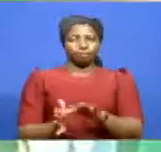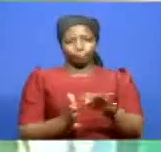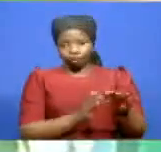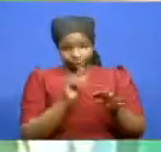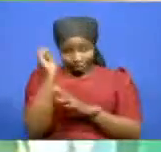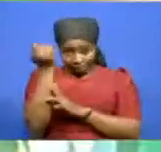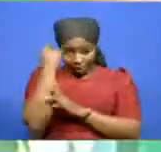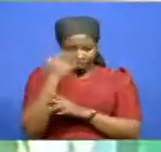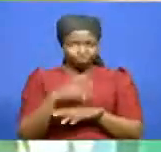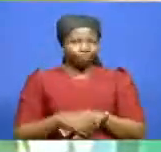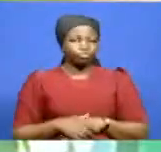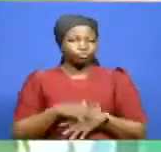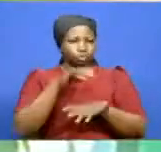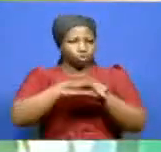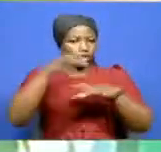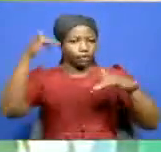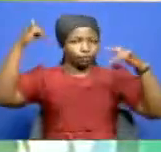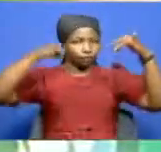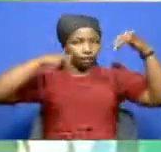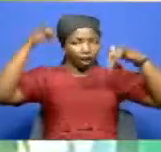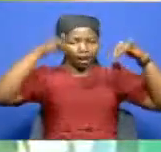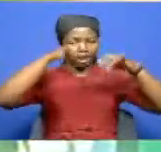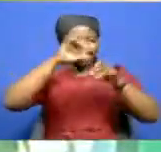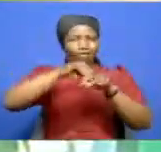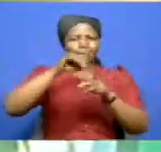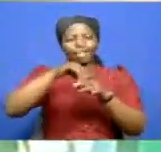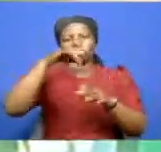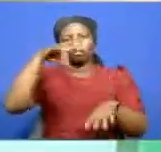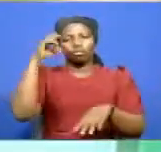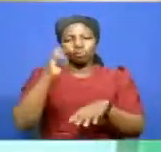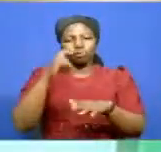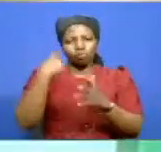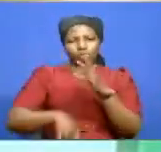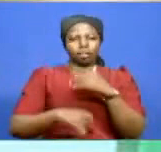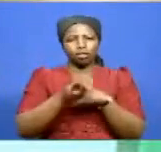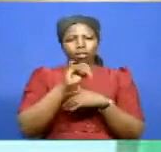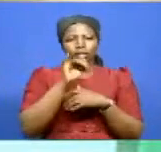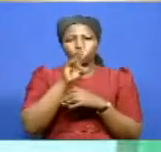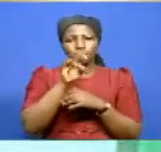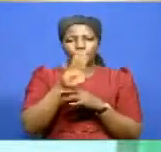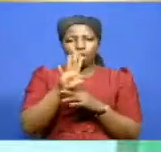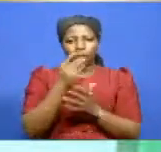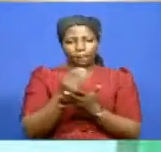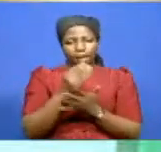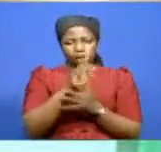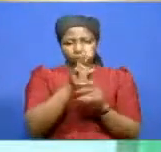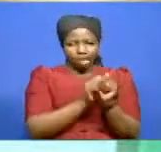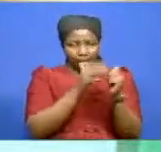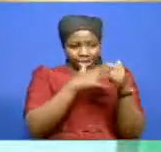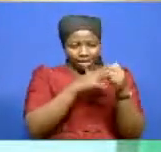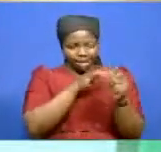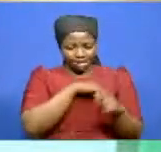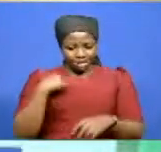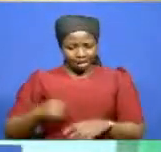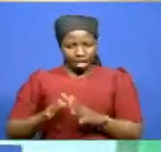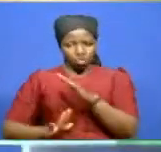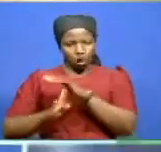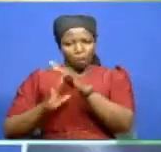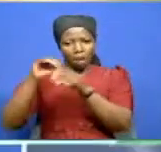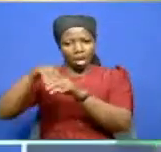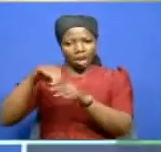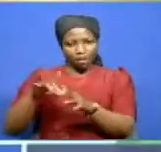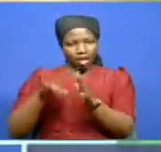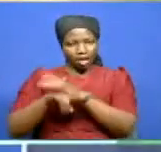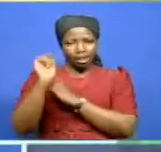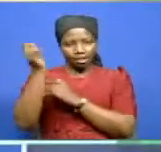Now, Kenya attracted foreign investments worth 250 billion shillings in 2019, where China was the top investor in the country.